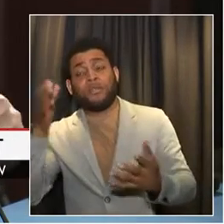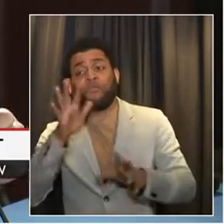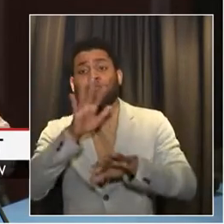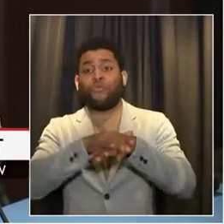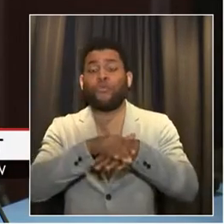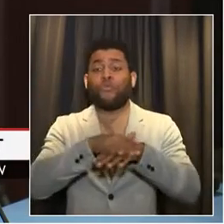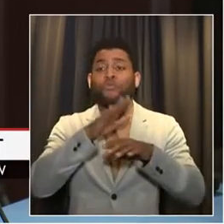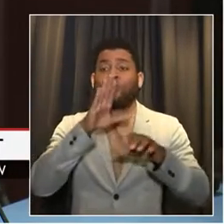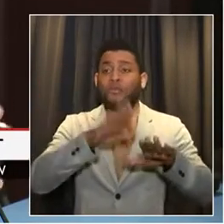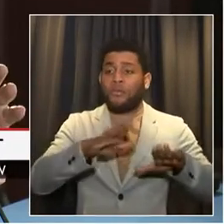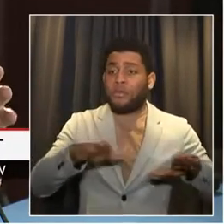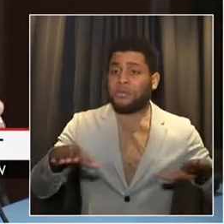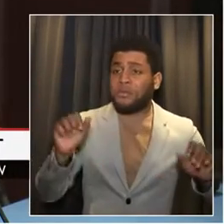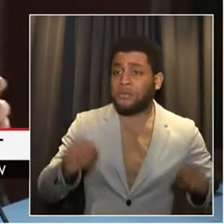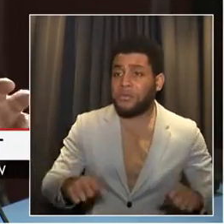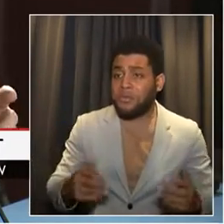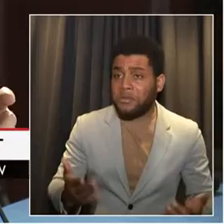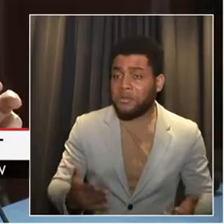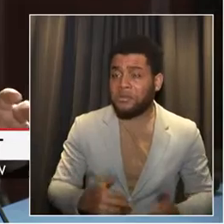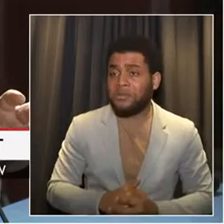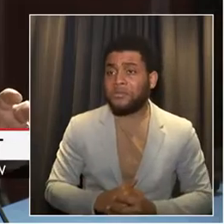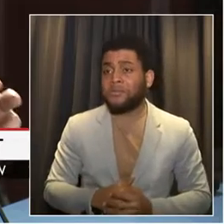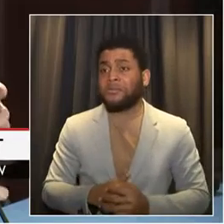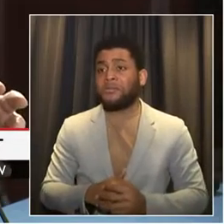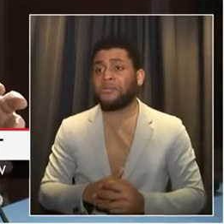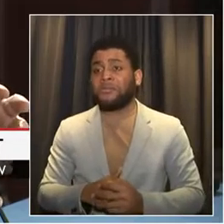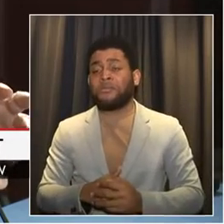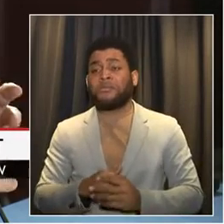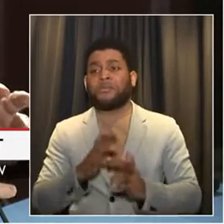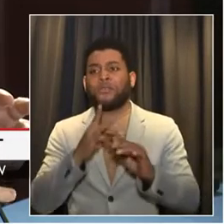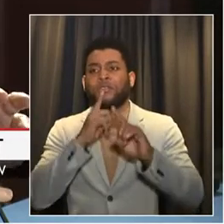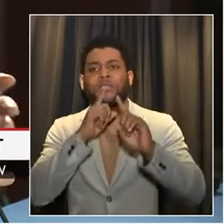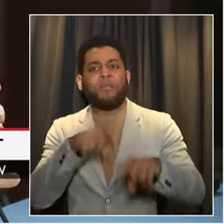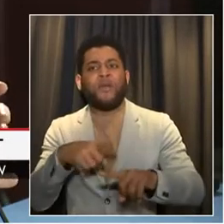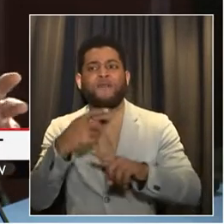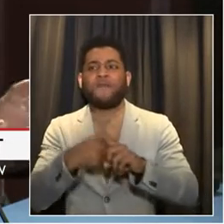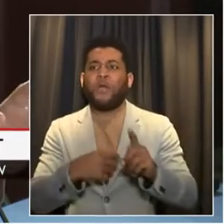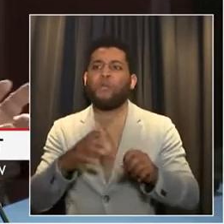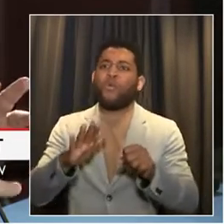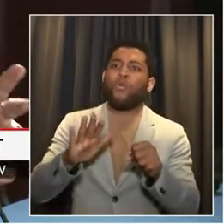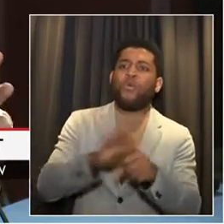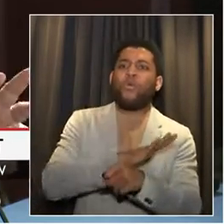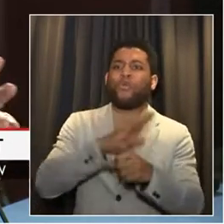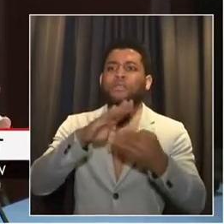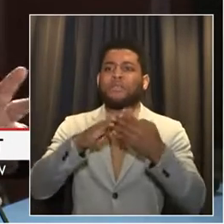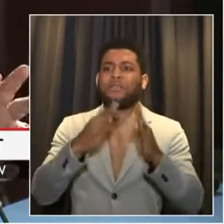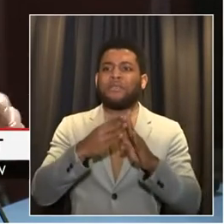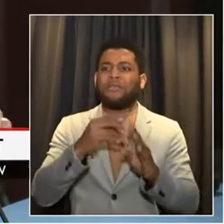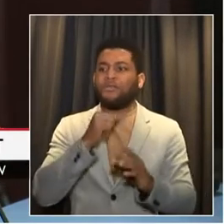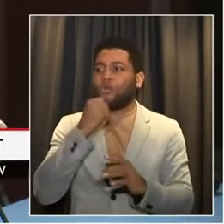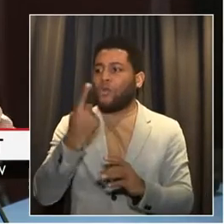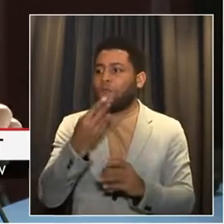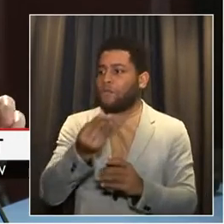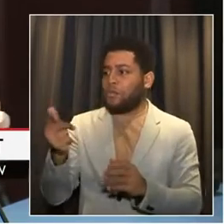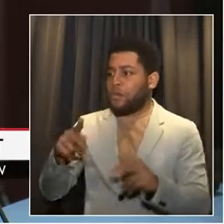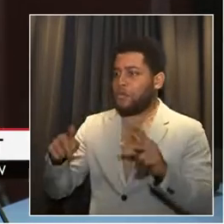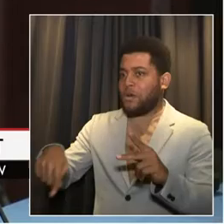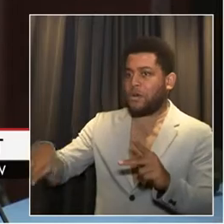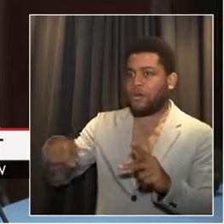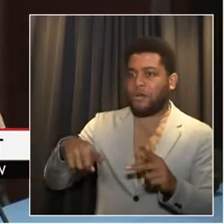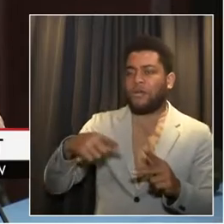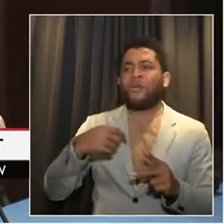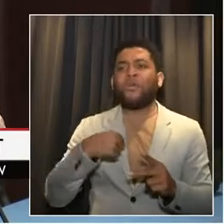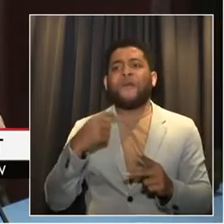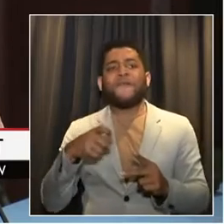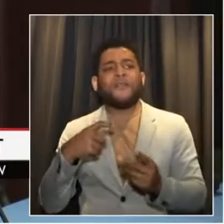be reacted to by the whole city, not just a few people who turn up at your round tables, which is very valuable, but are